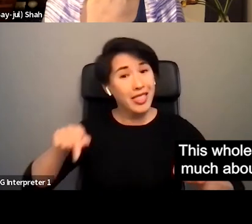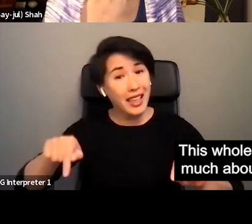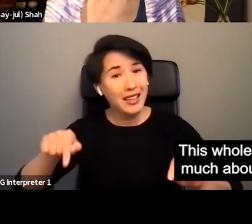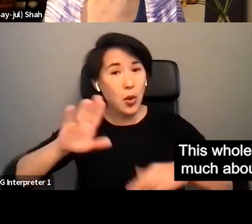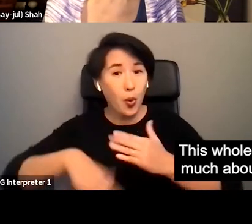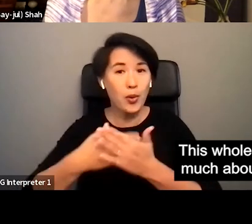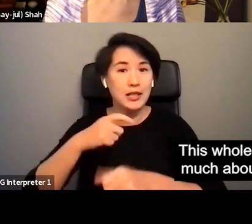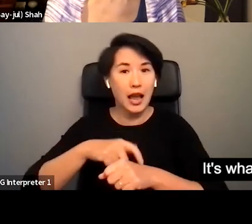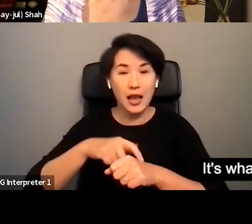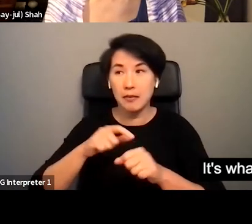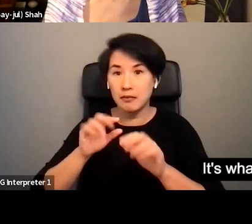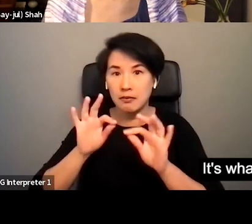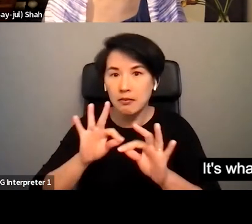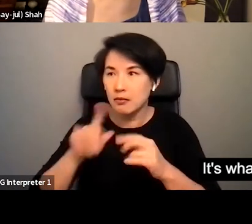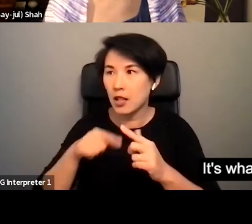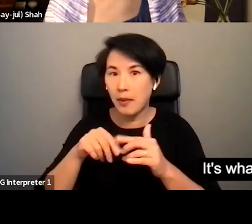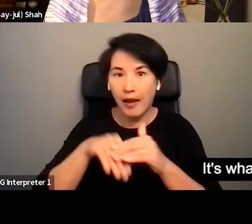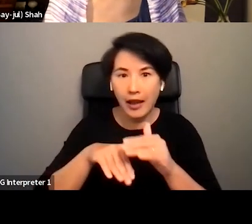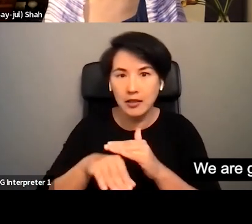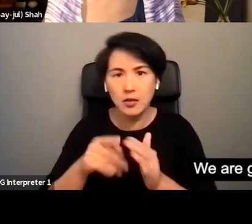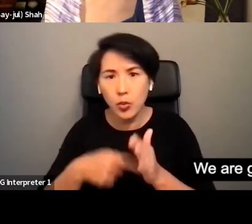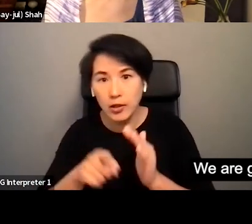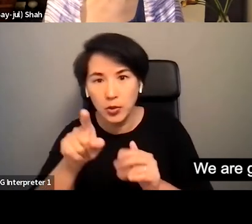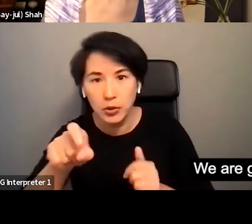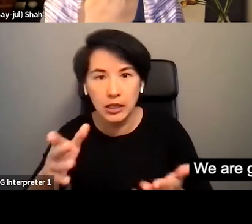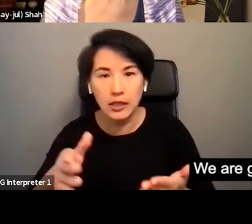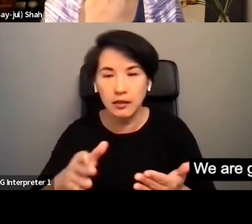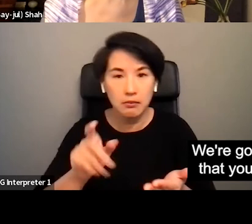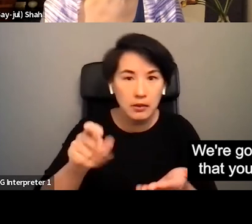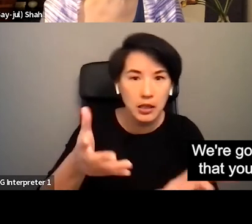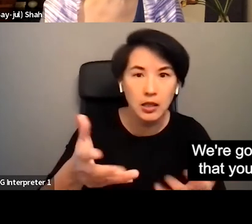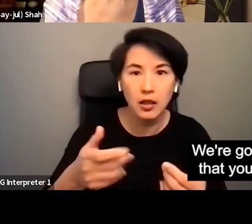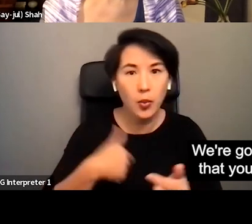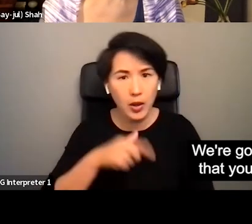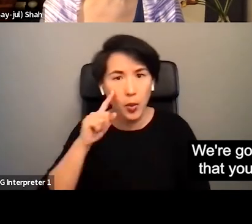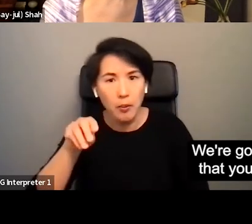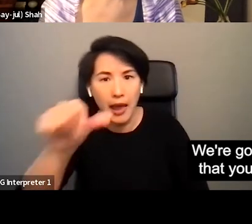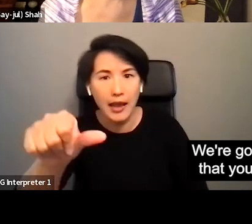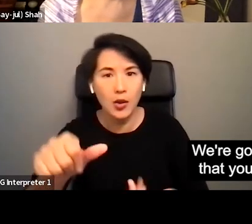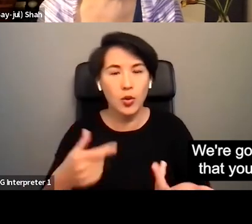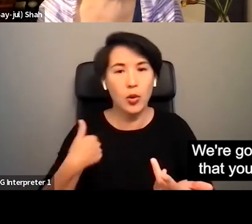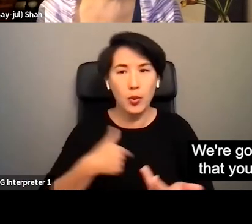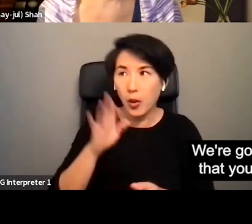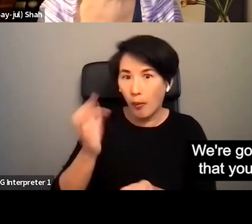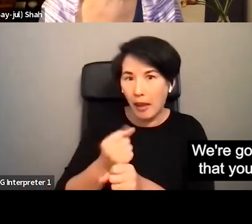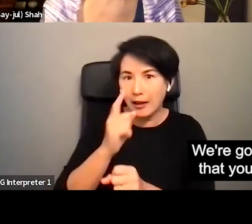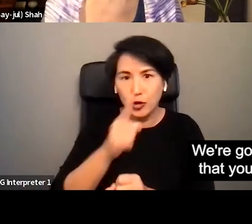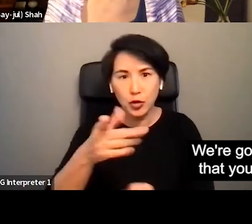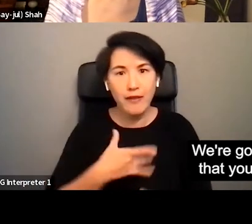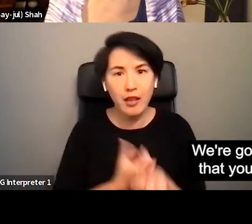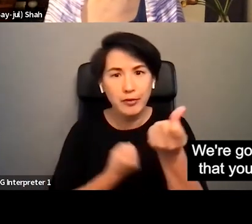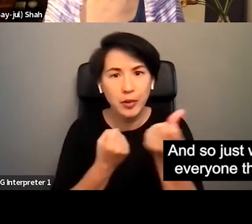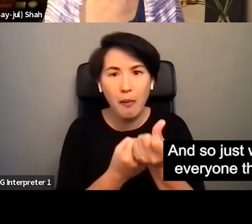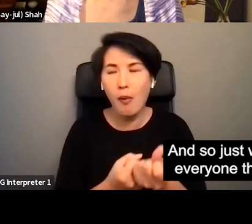about access intimacy. It's what do you need? We are going to pay you. We're going to make sure that you feel